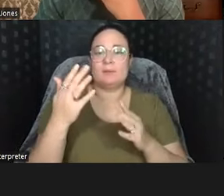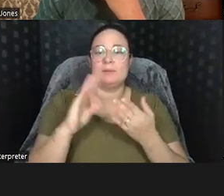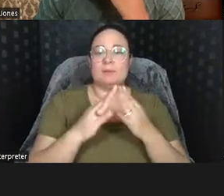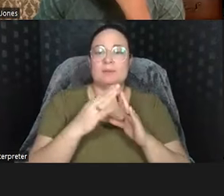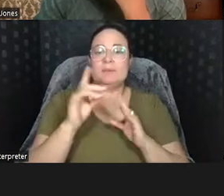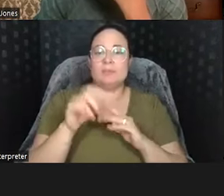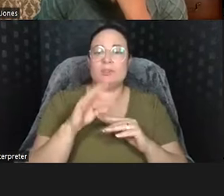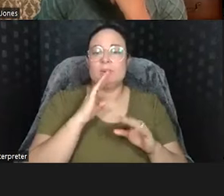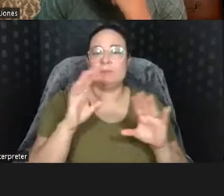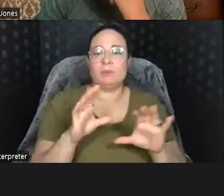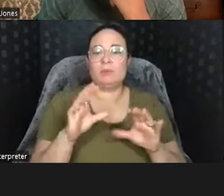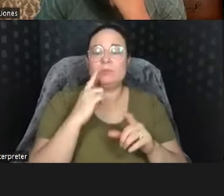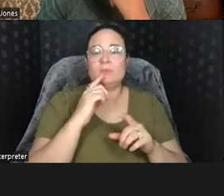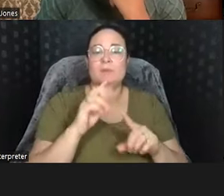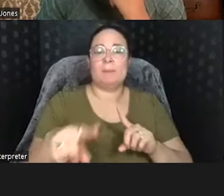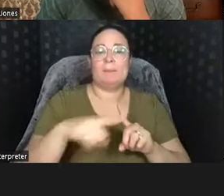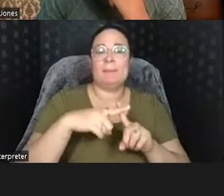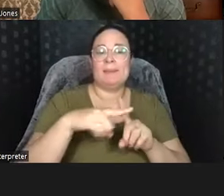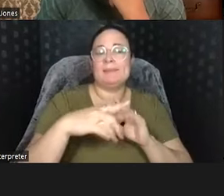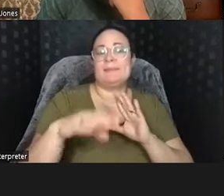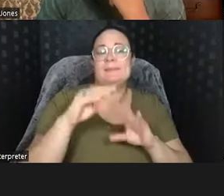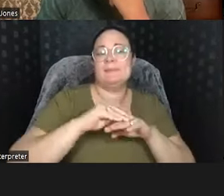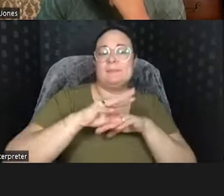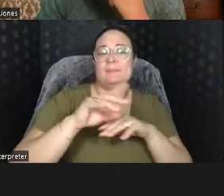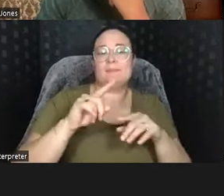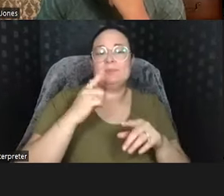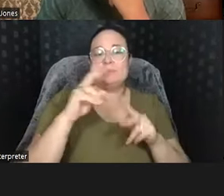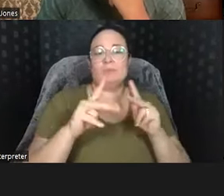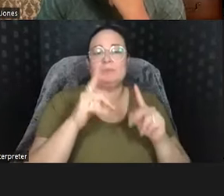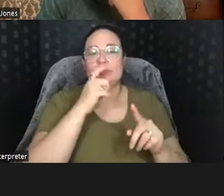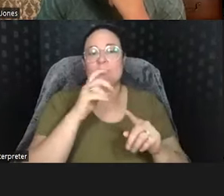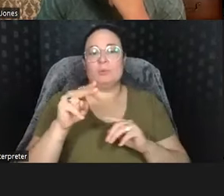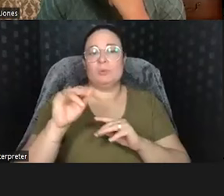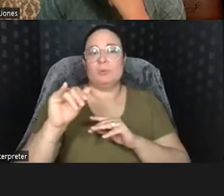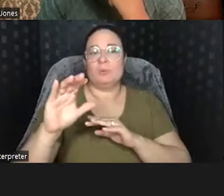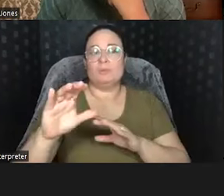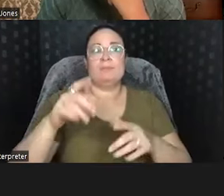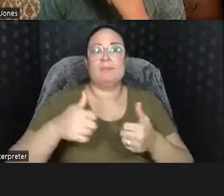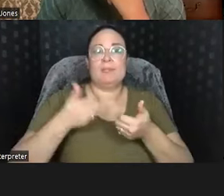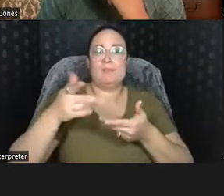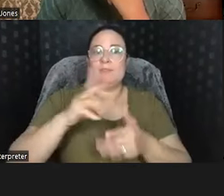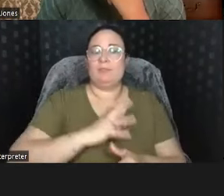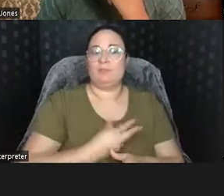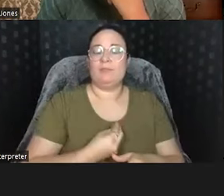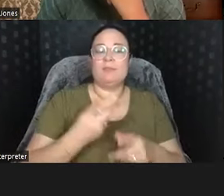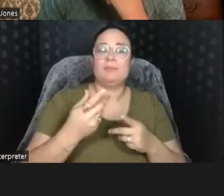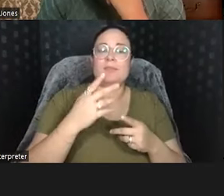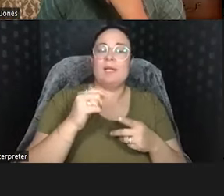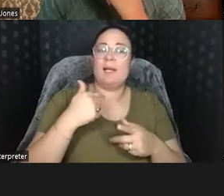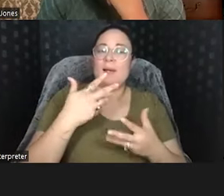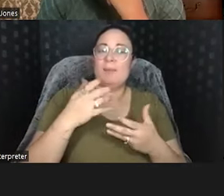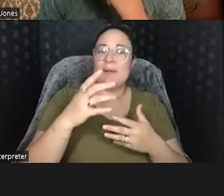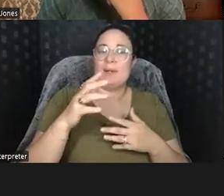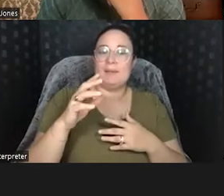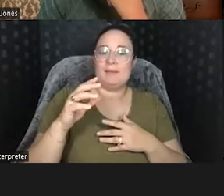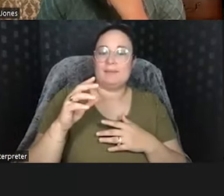trying to do to make a positive impact in the lives of trans and gender expansive New Yorkers. So I'd like to ask UKR maybe if you want to speak very